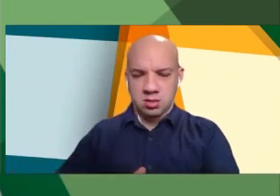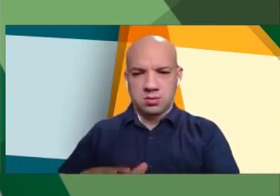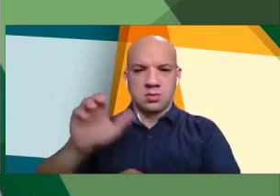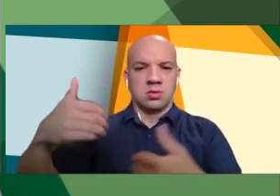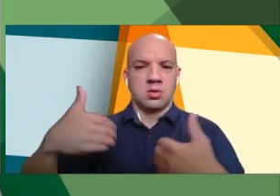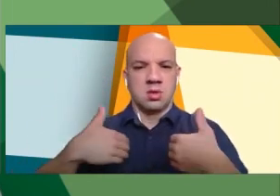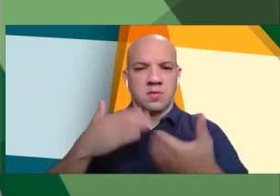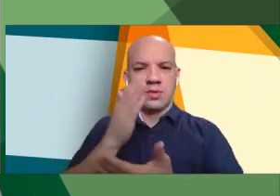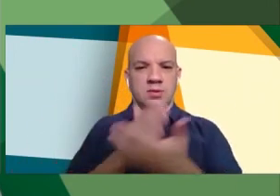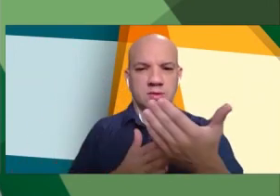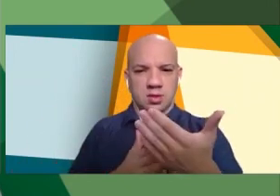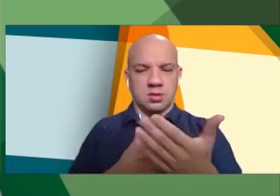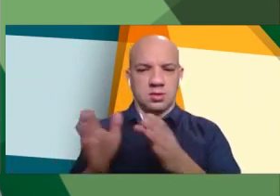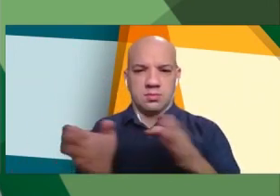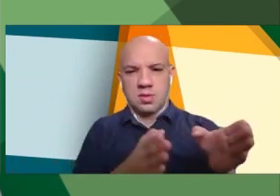Section 3 plan.